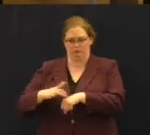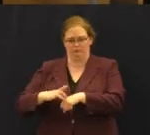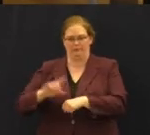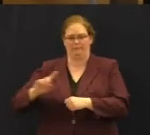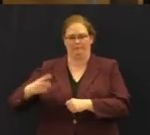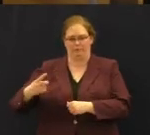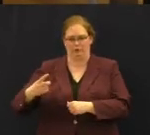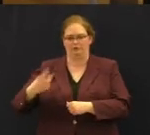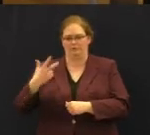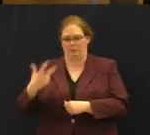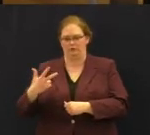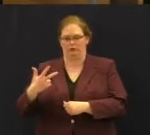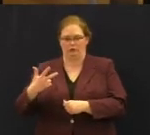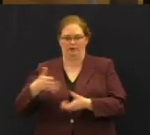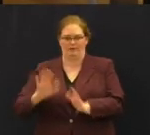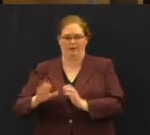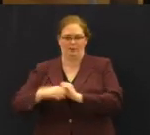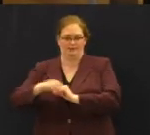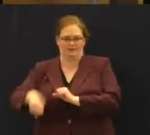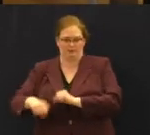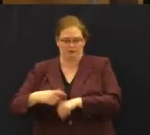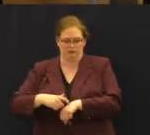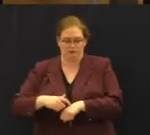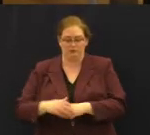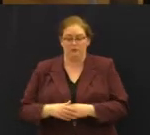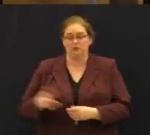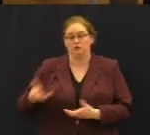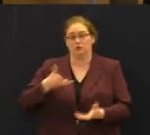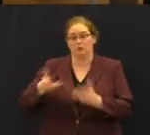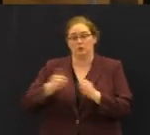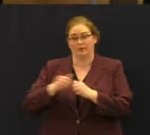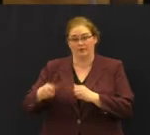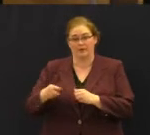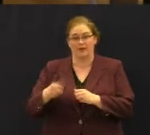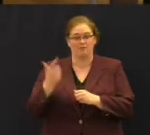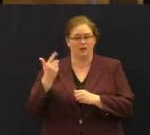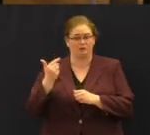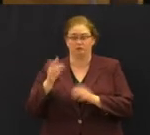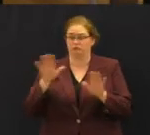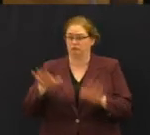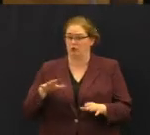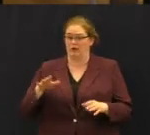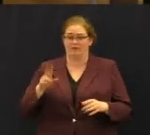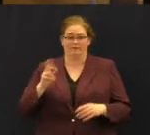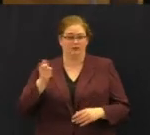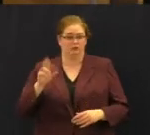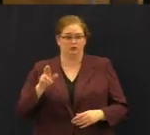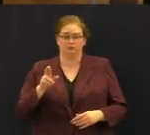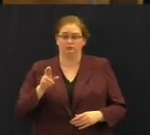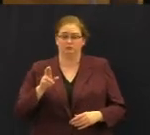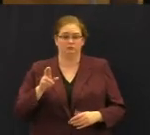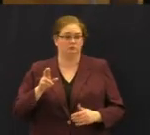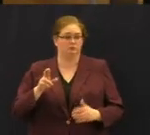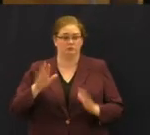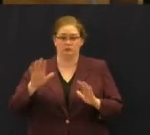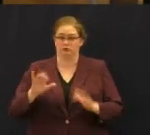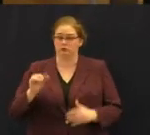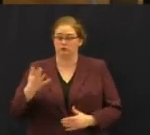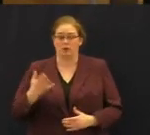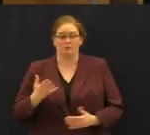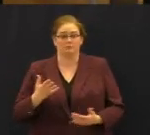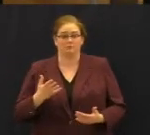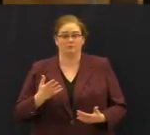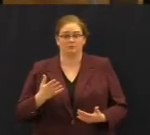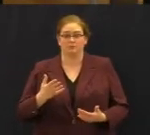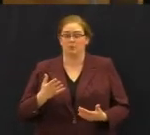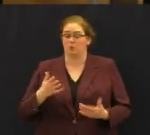first of the 3 extensions. So we worked with them last year. They're a great vendor. We really, they do a great job. They always leave